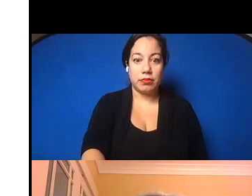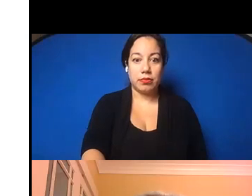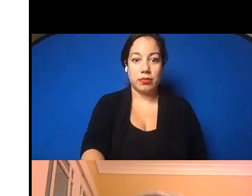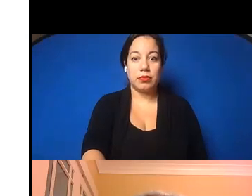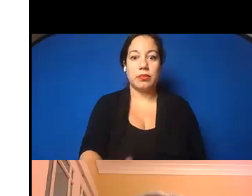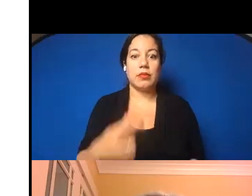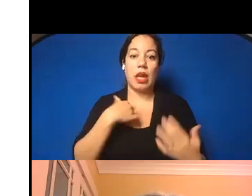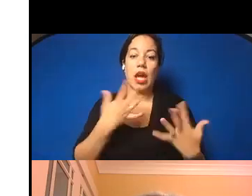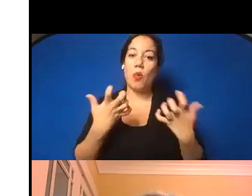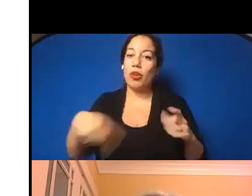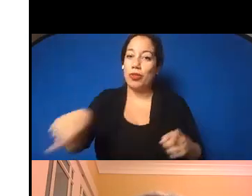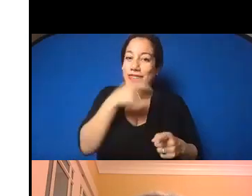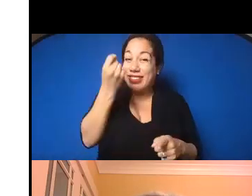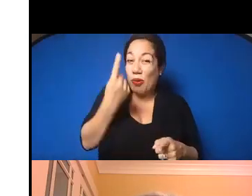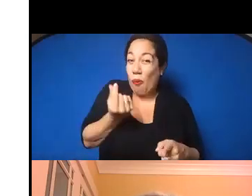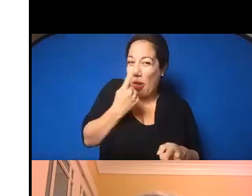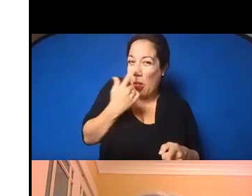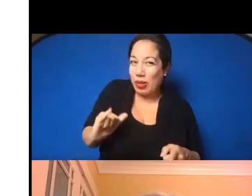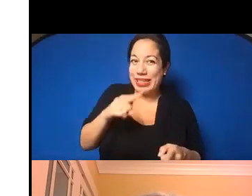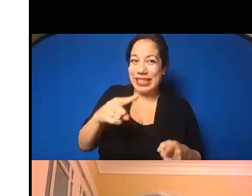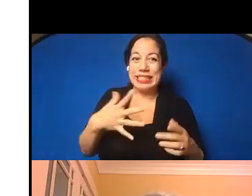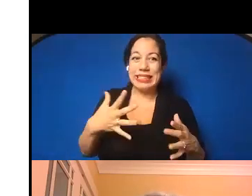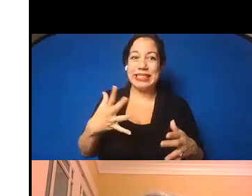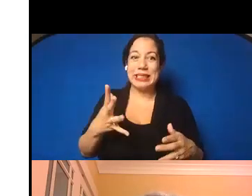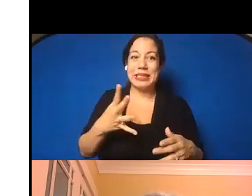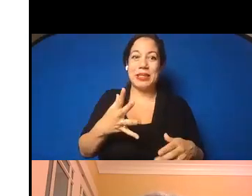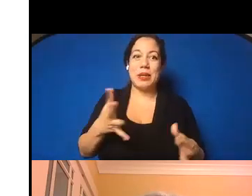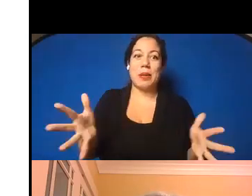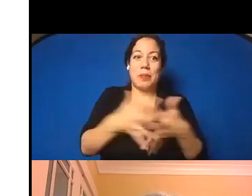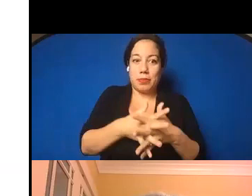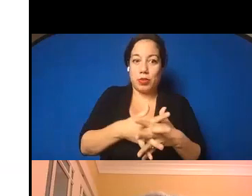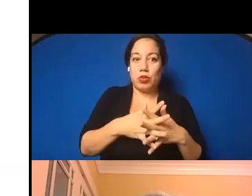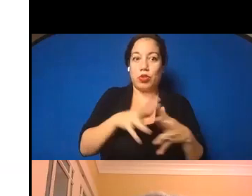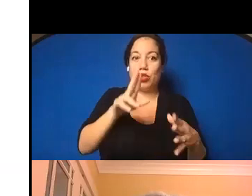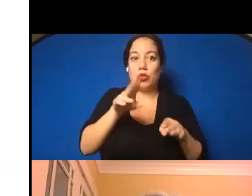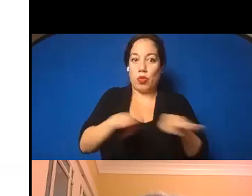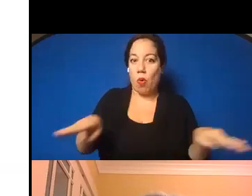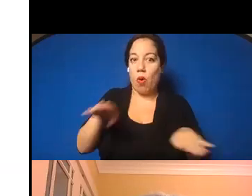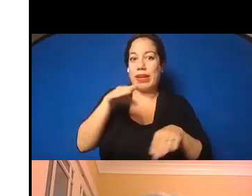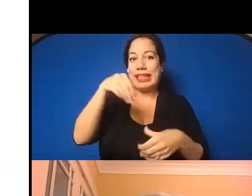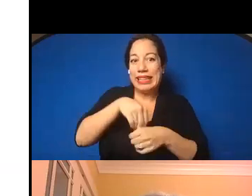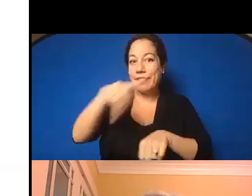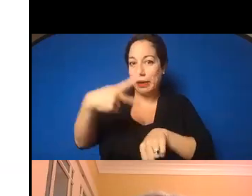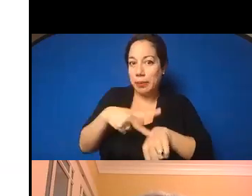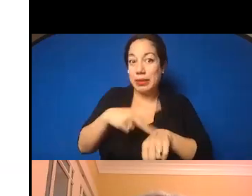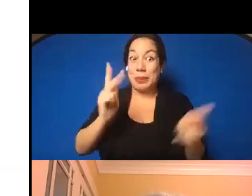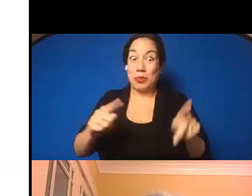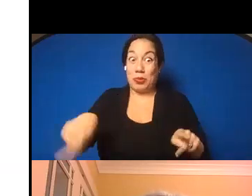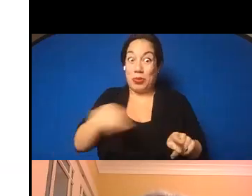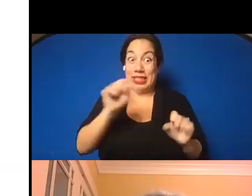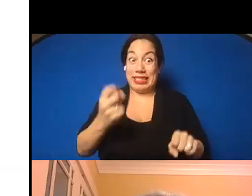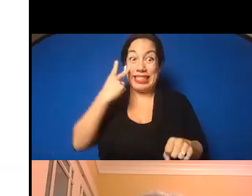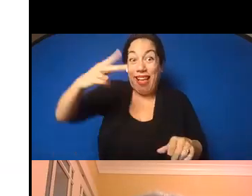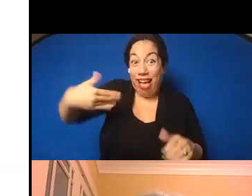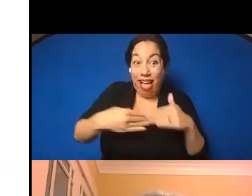of what it really looks like. This is a maternity unit in the Philippines where people who you can see who are yet to